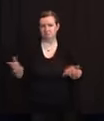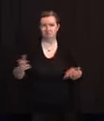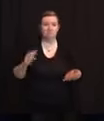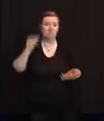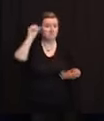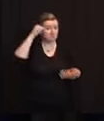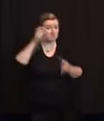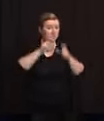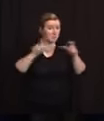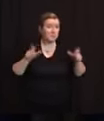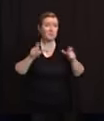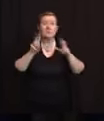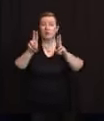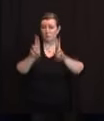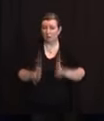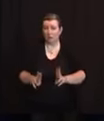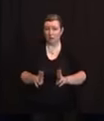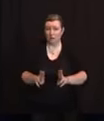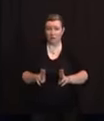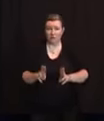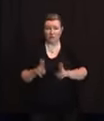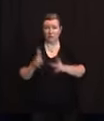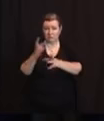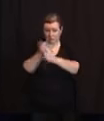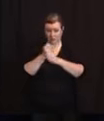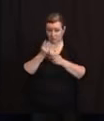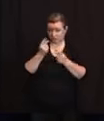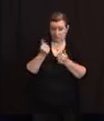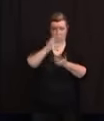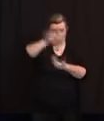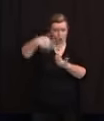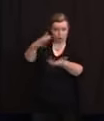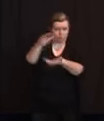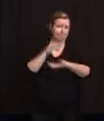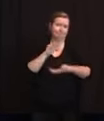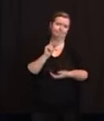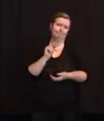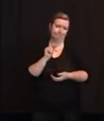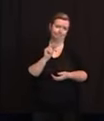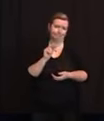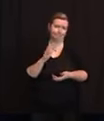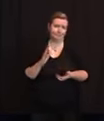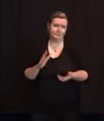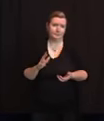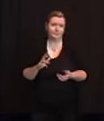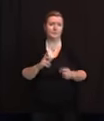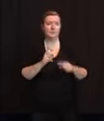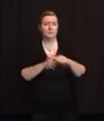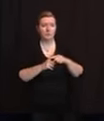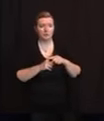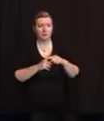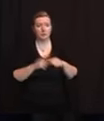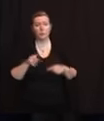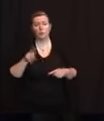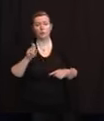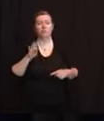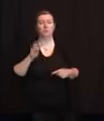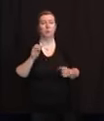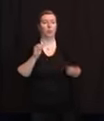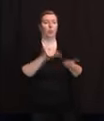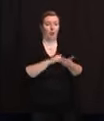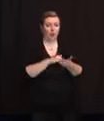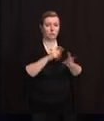So the numbers do go up and down. And again, that number does not include the 140,000 who became eligible last week